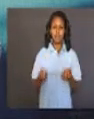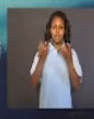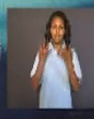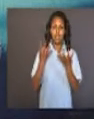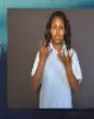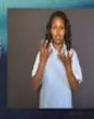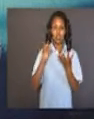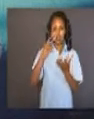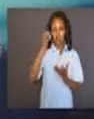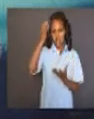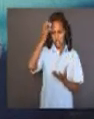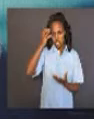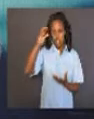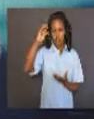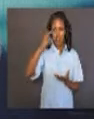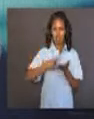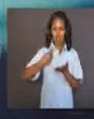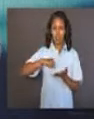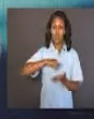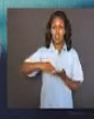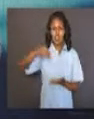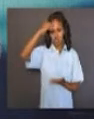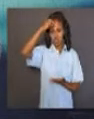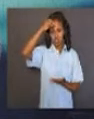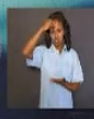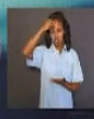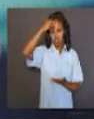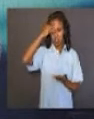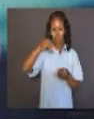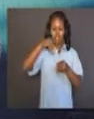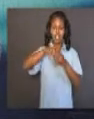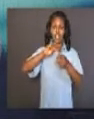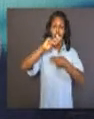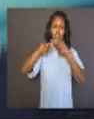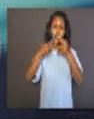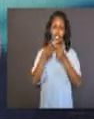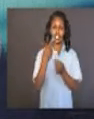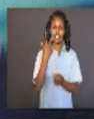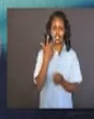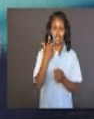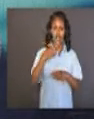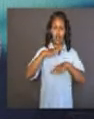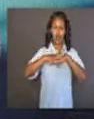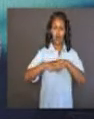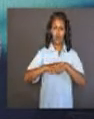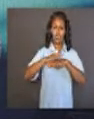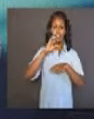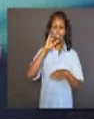the concepts that we learned in Unit 3 on